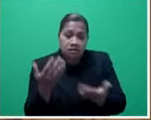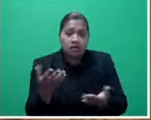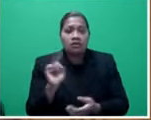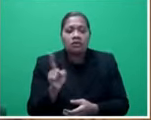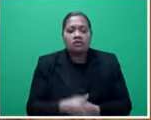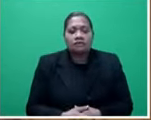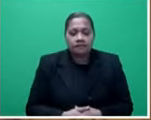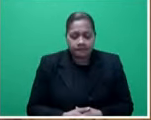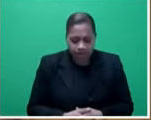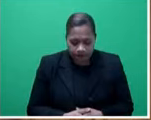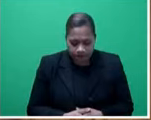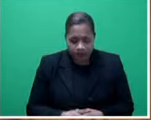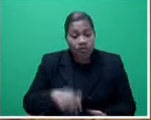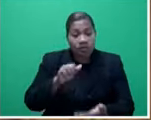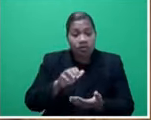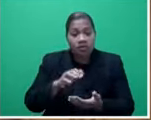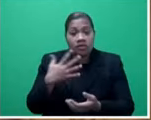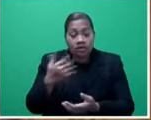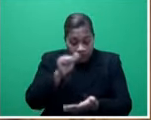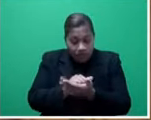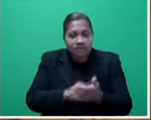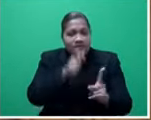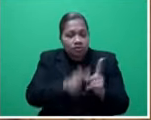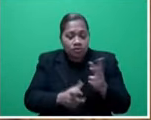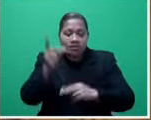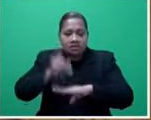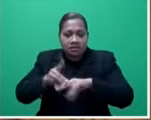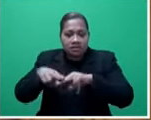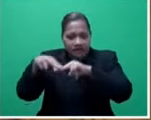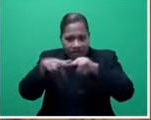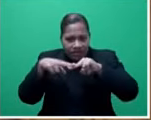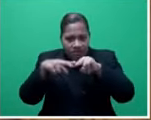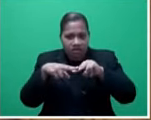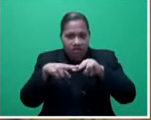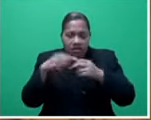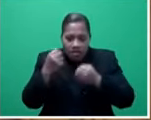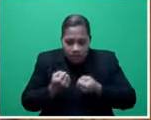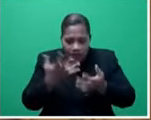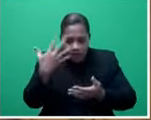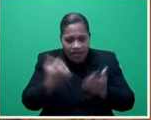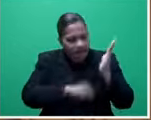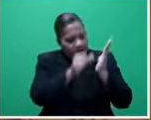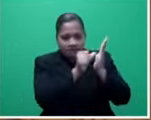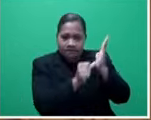uphold and enforce the rights of persons with disabilities in Fiji as provided for under the Article of